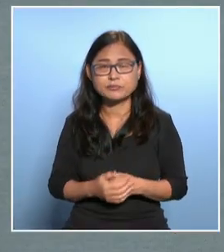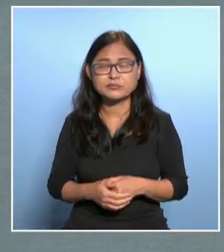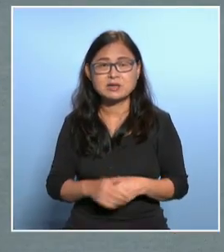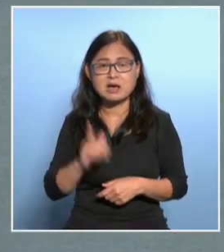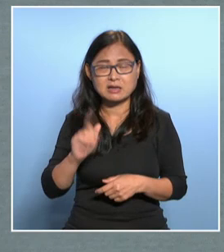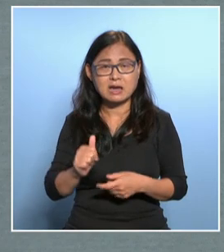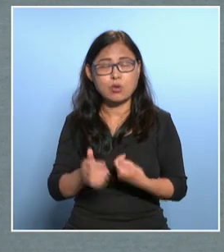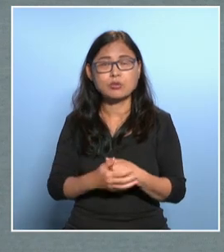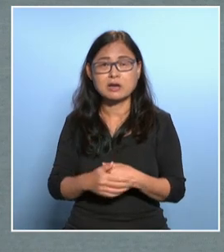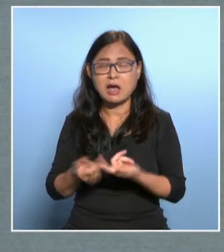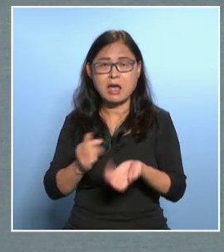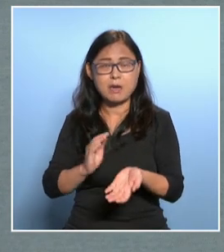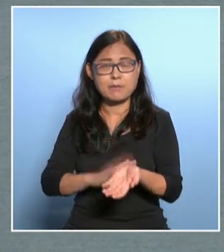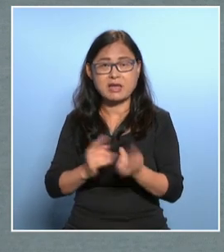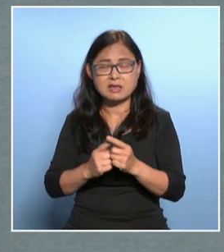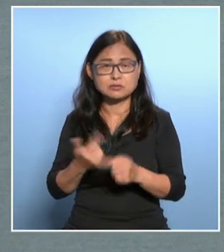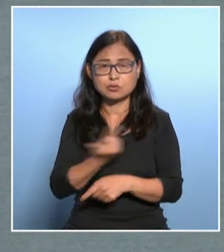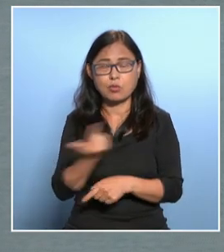SOPC. Thank you.